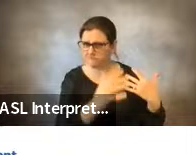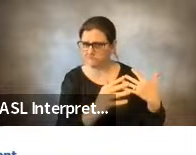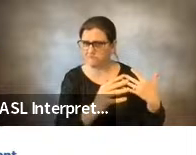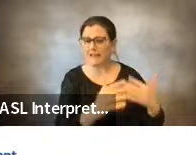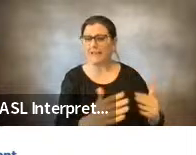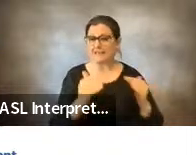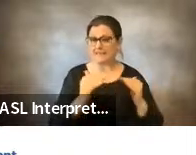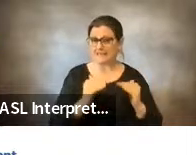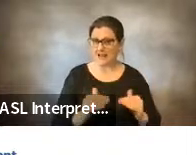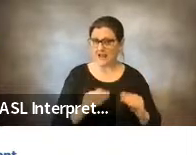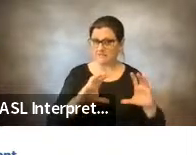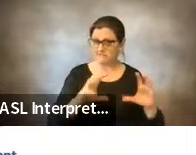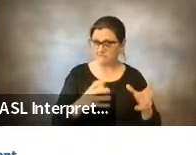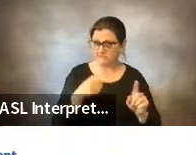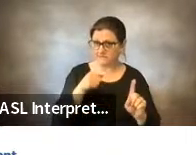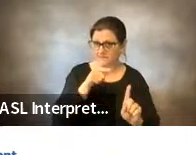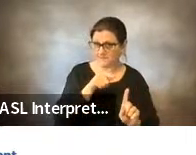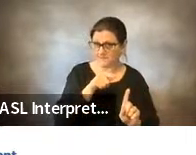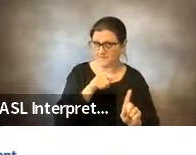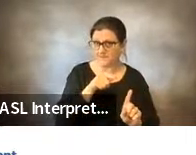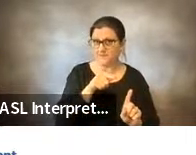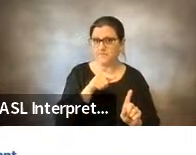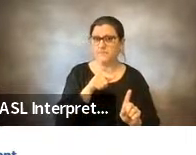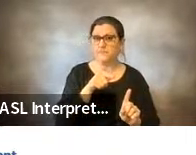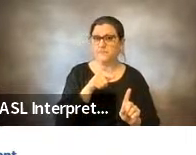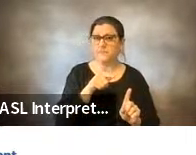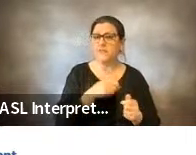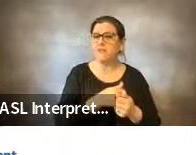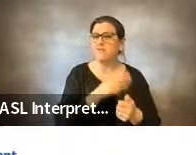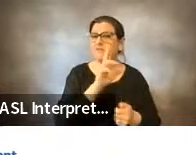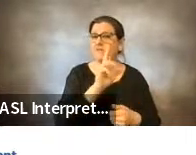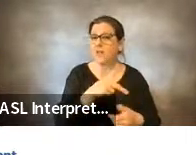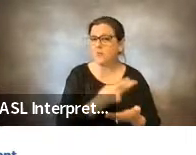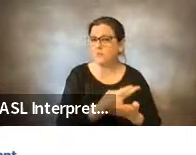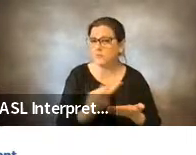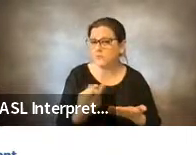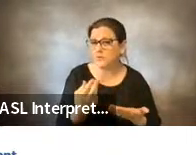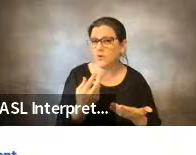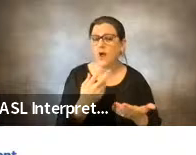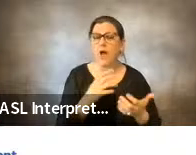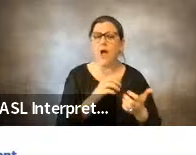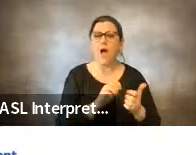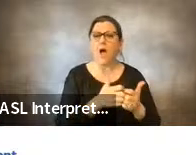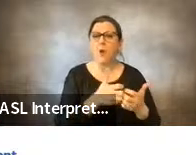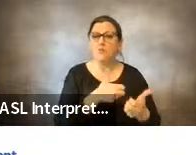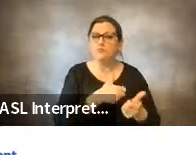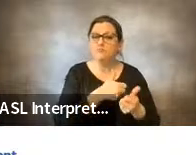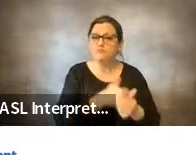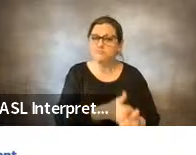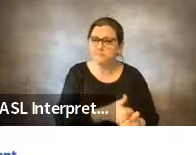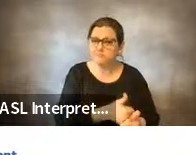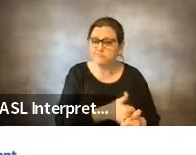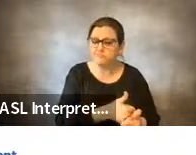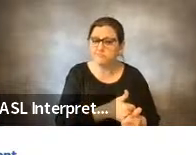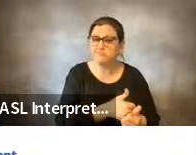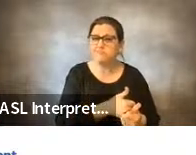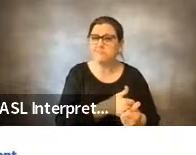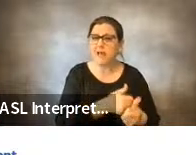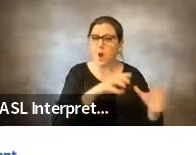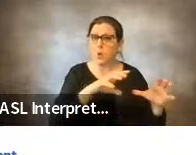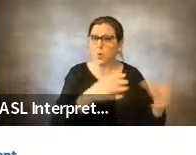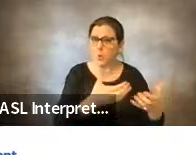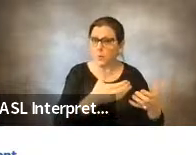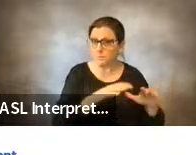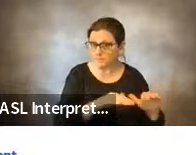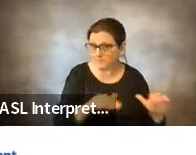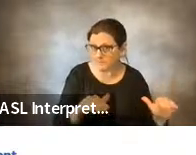next thing you'll find on the website are follow-up resources, how to track a group of children